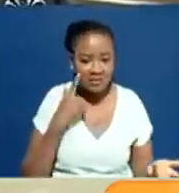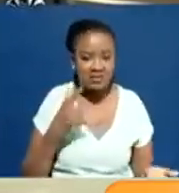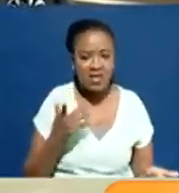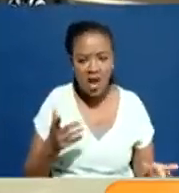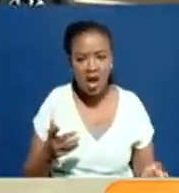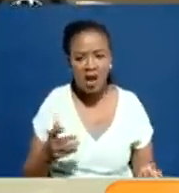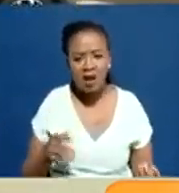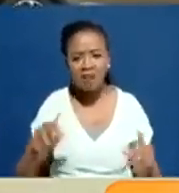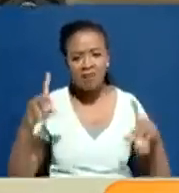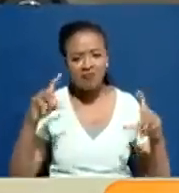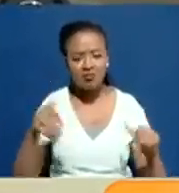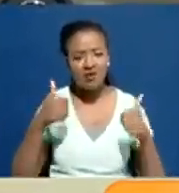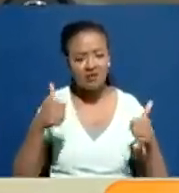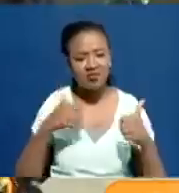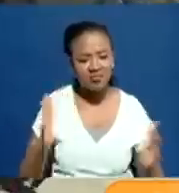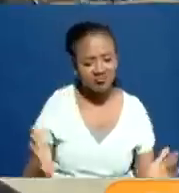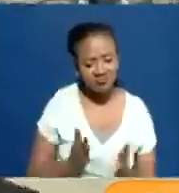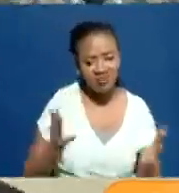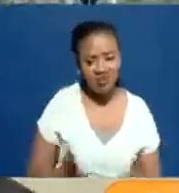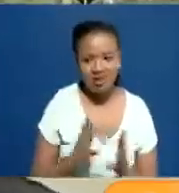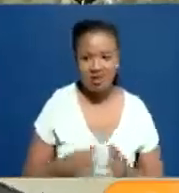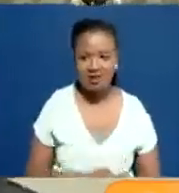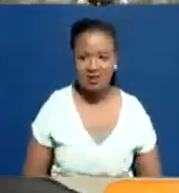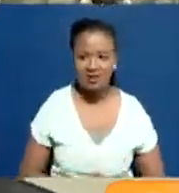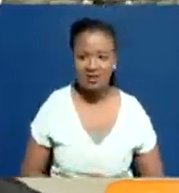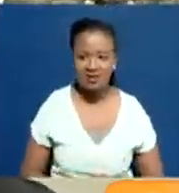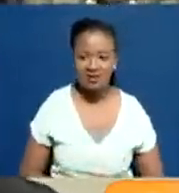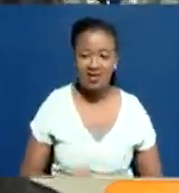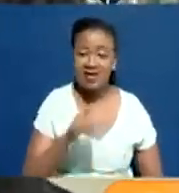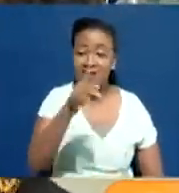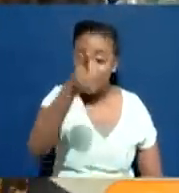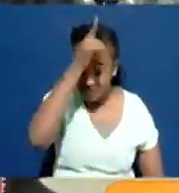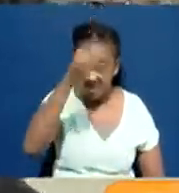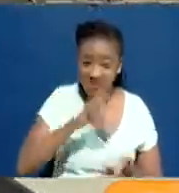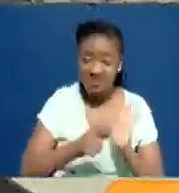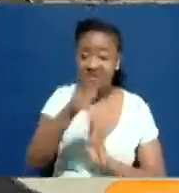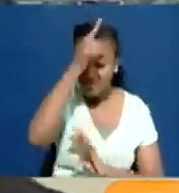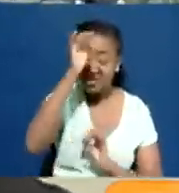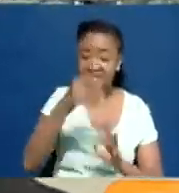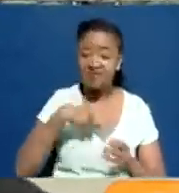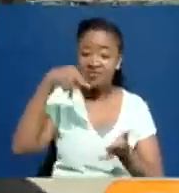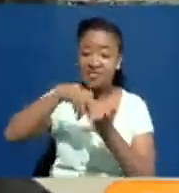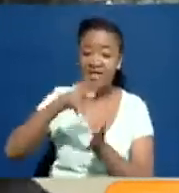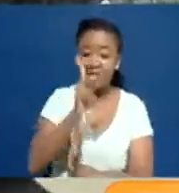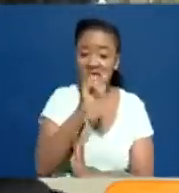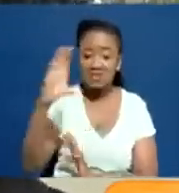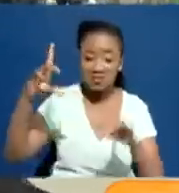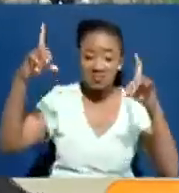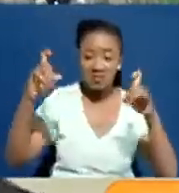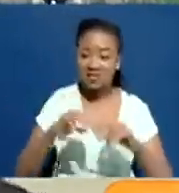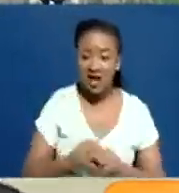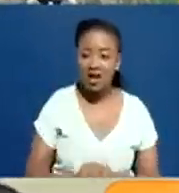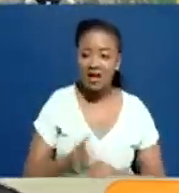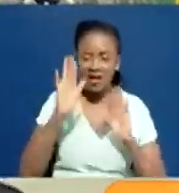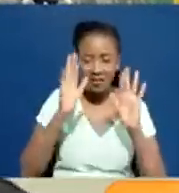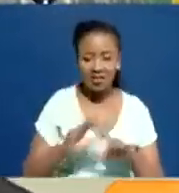is something that is really encouraging. Si ushamba kupiga picha KICC, si ushamba kupiga picha Uhuru Park. In fact, ni vizuri tupige picha